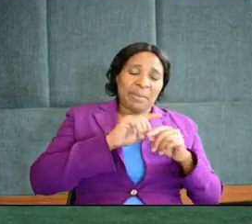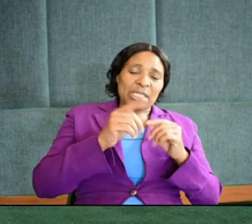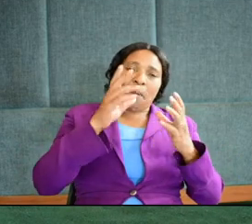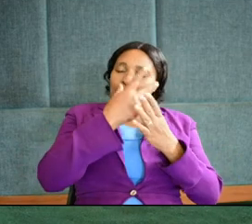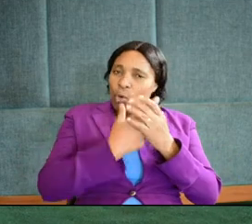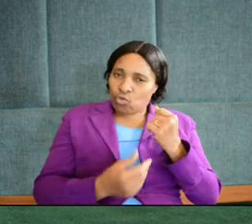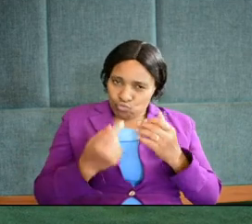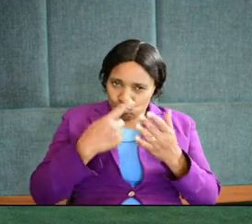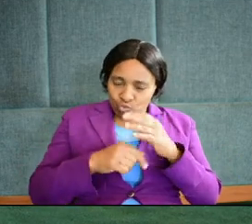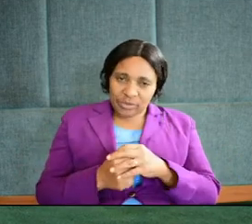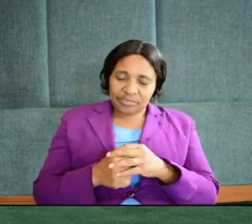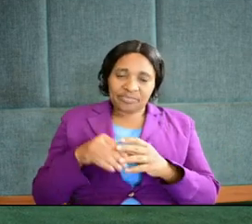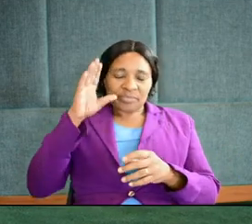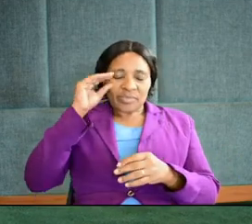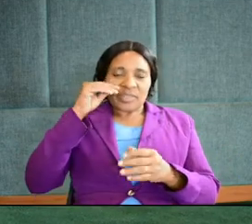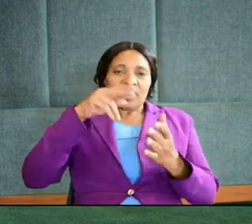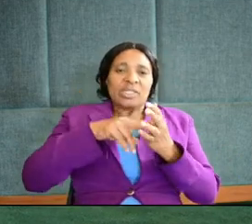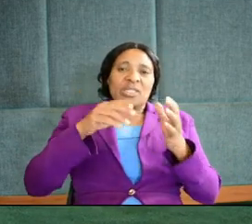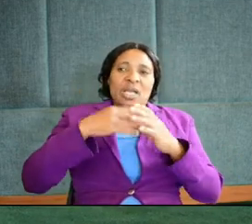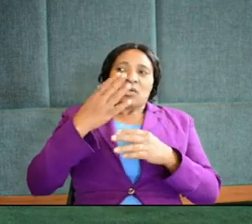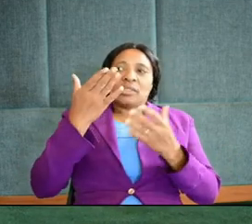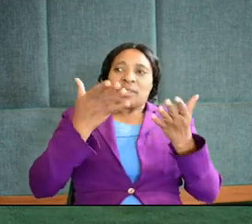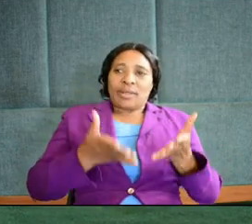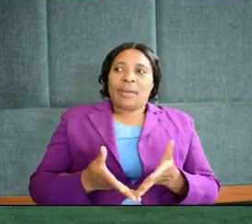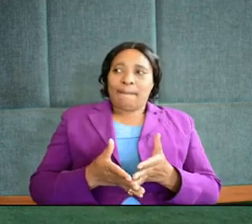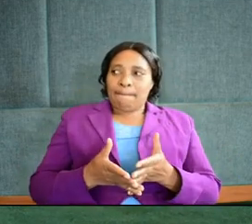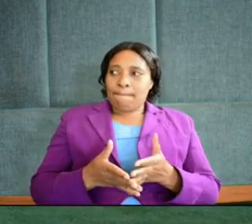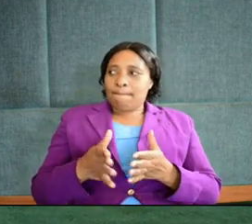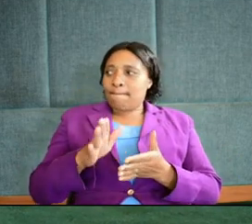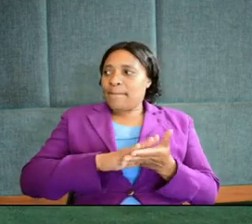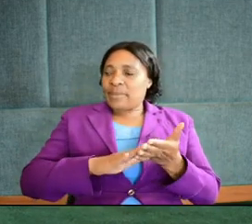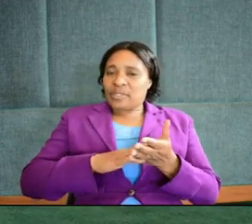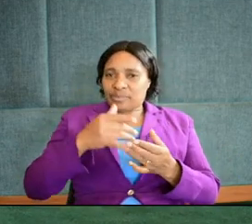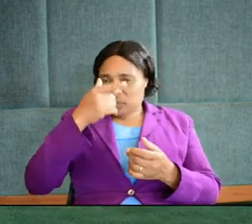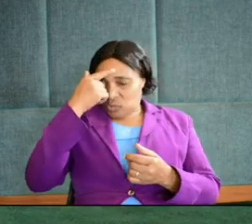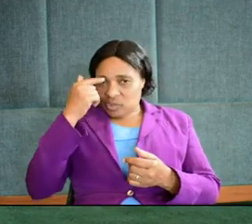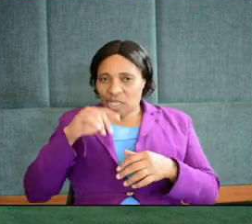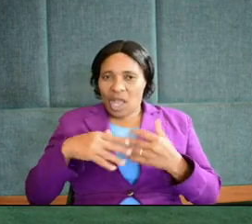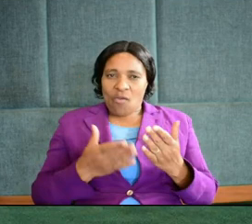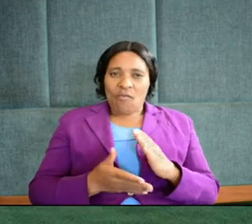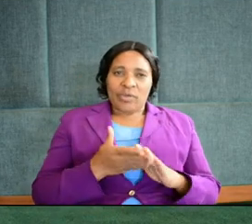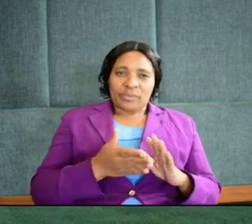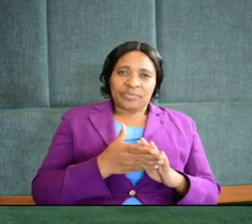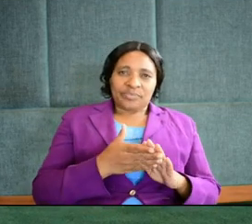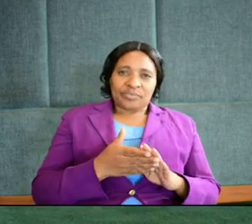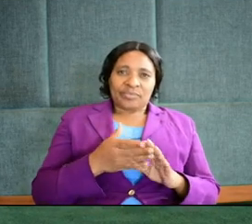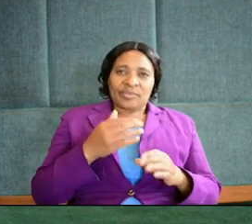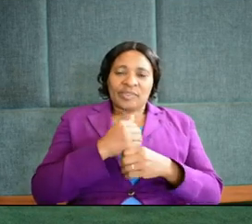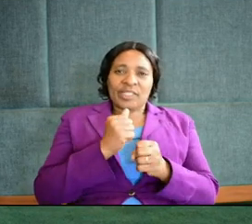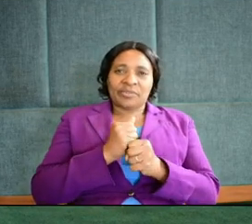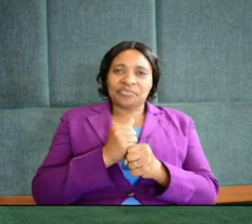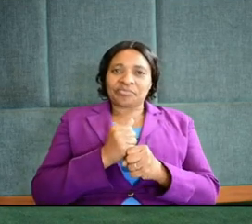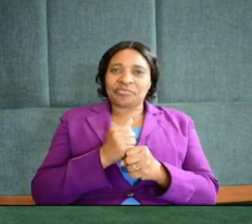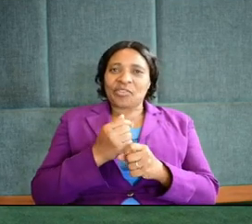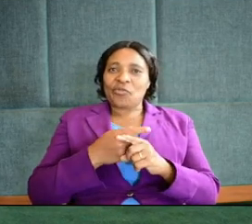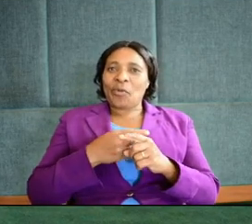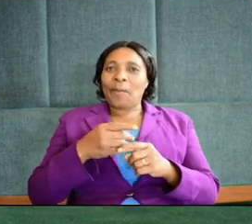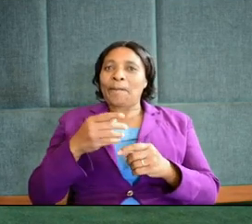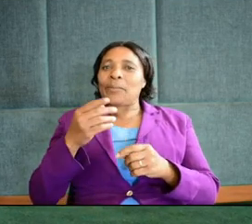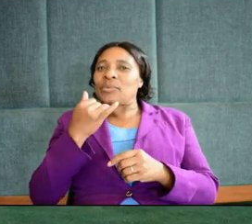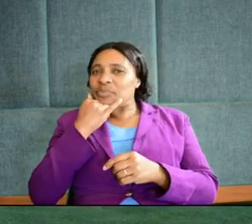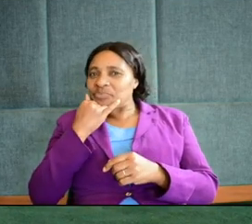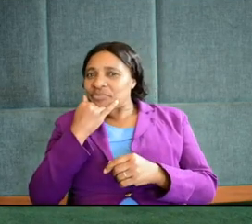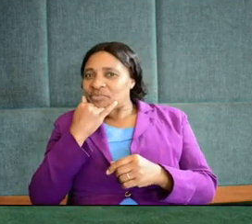you. Moses is standing out here. Firstly, because of how quickly he learns from his mistakes. Just a